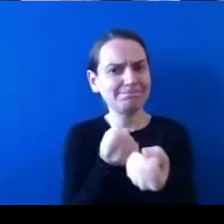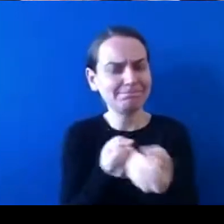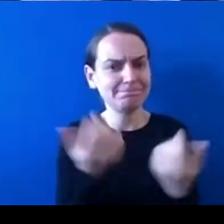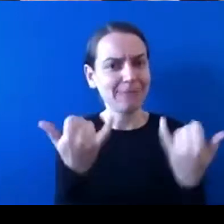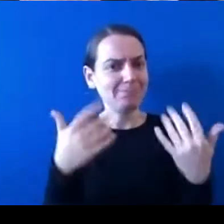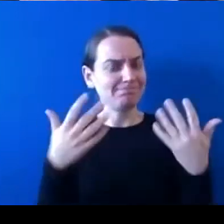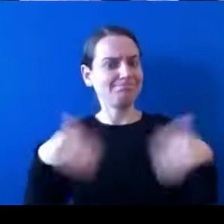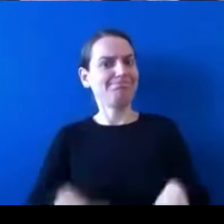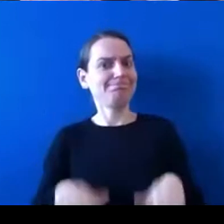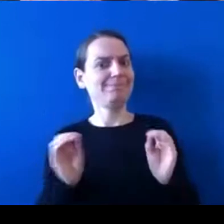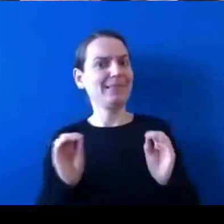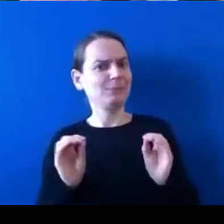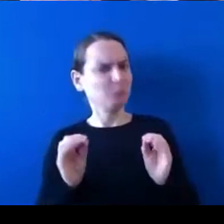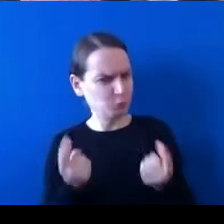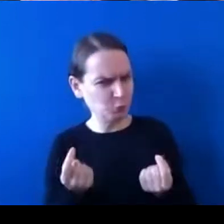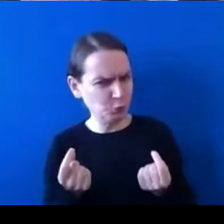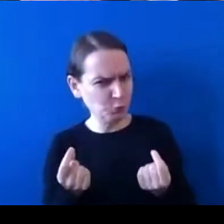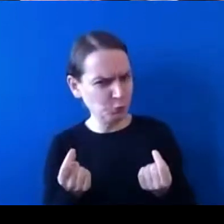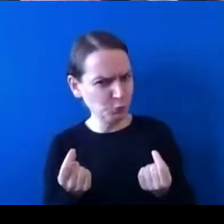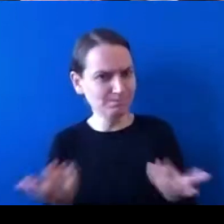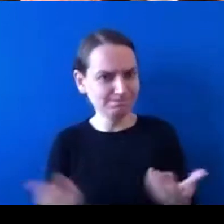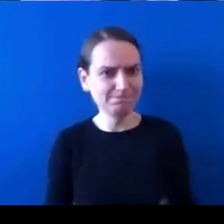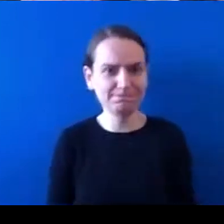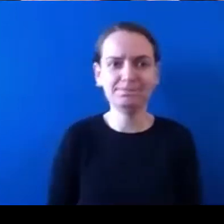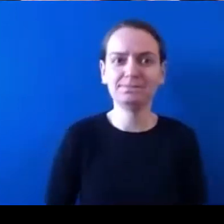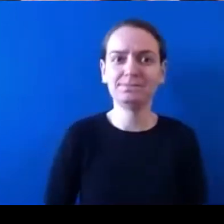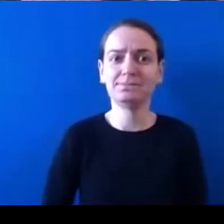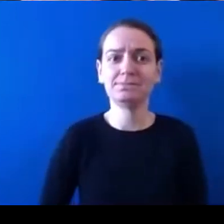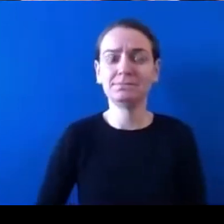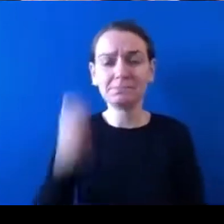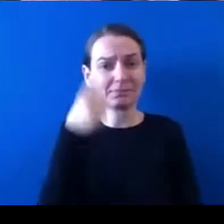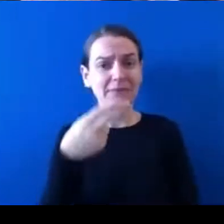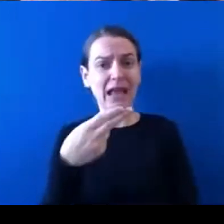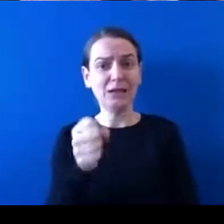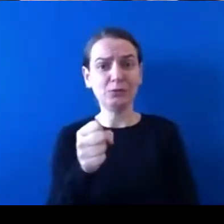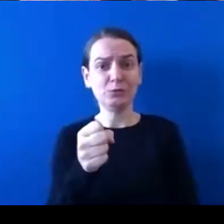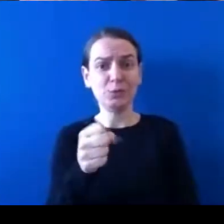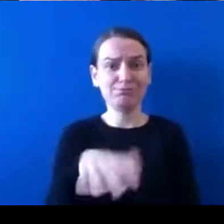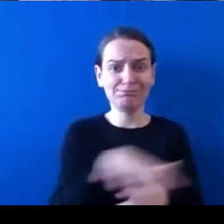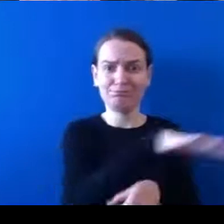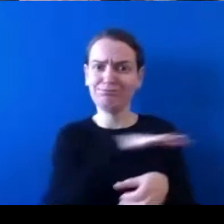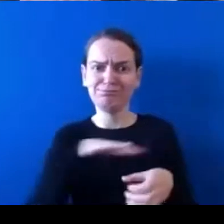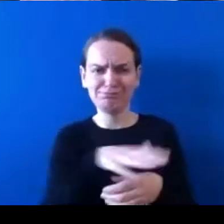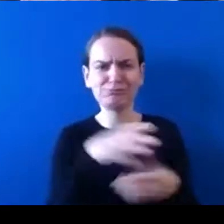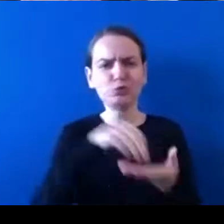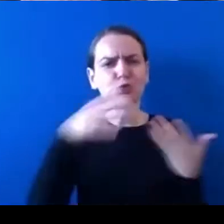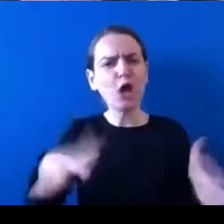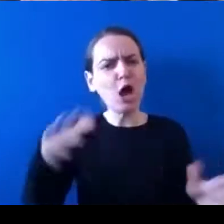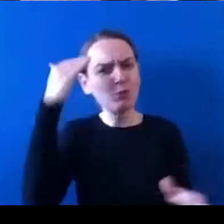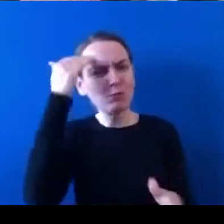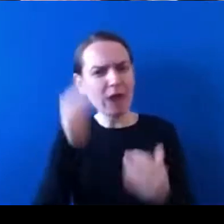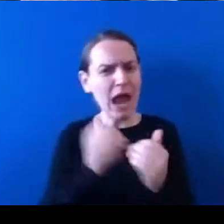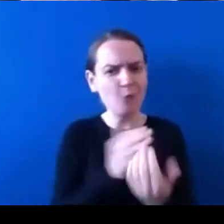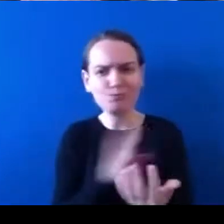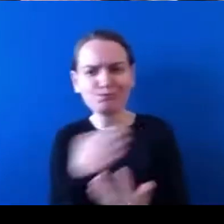A lot of people, the students are getting around fine in the school building. There's a picture here, a graphic of a bunch of